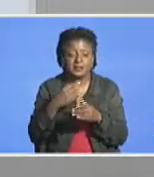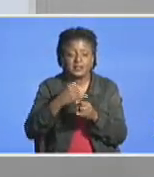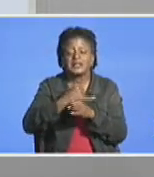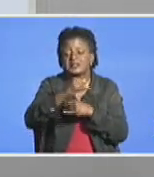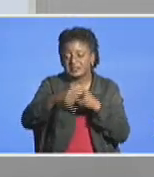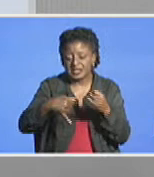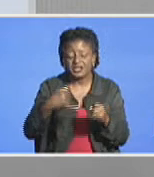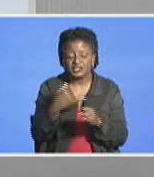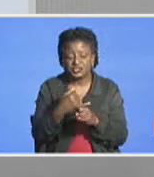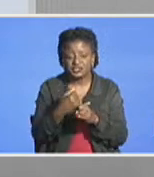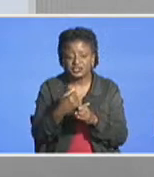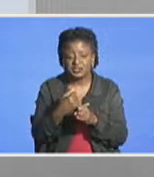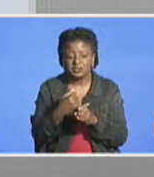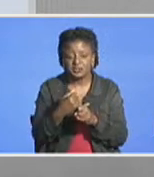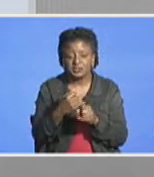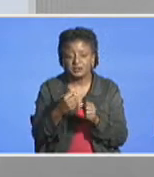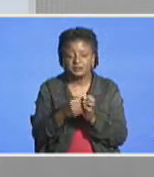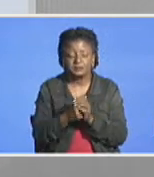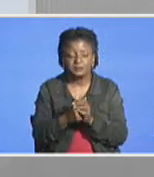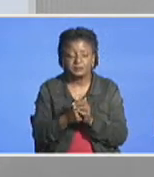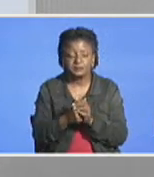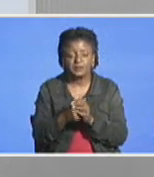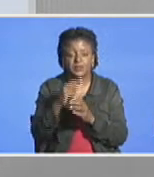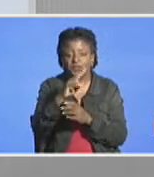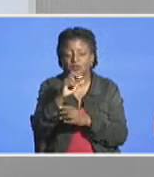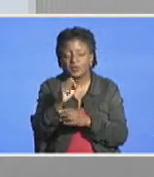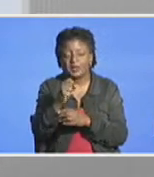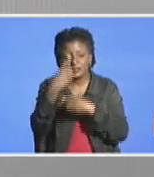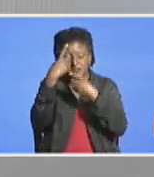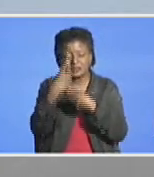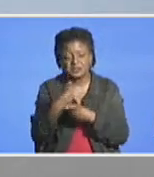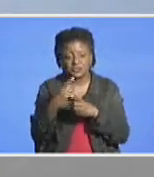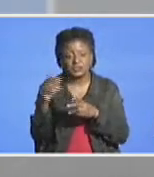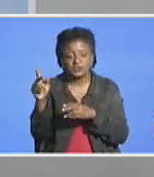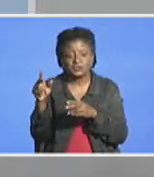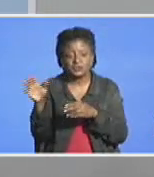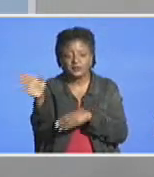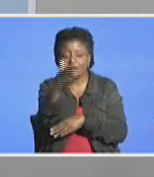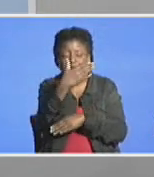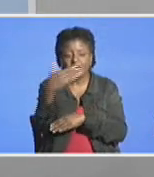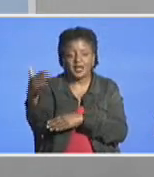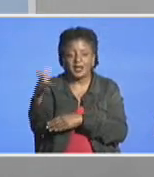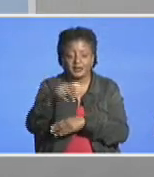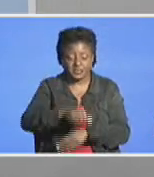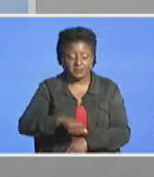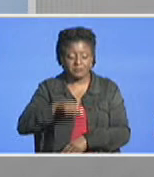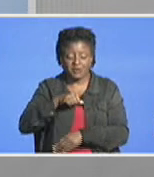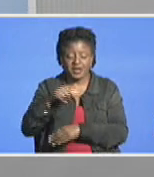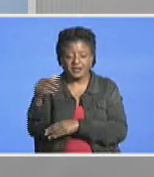Well, the U.S. Embassy's decision to fly the pride flag in support of the LGBTQI+